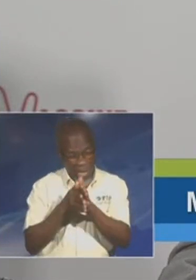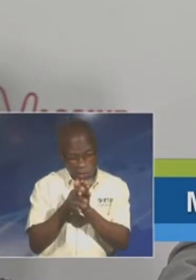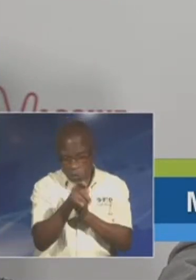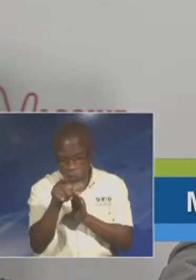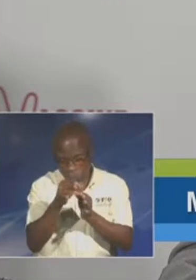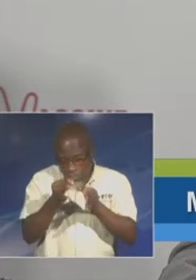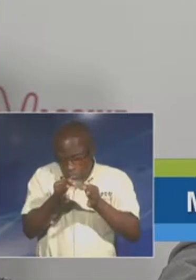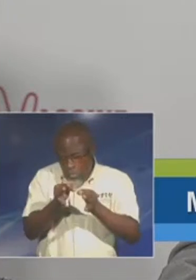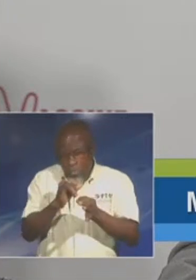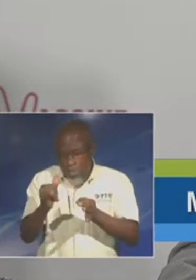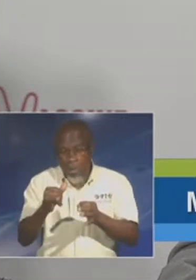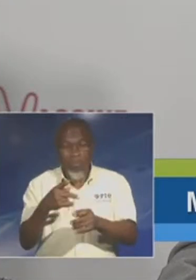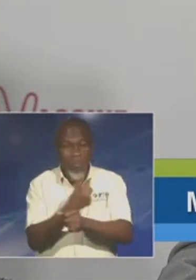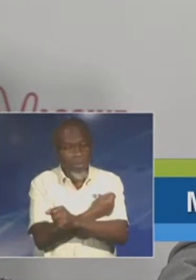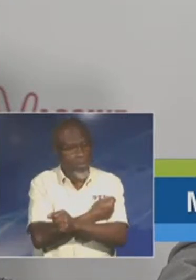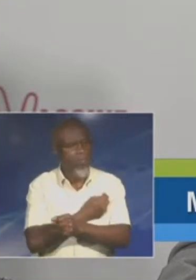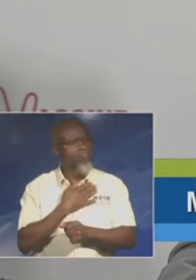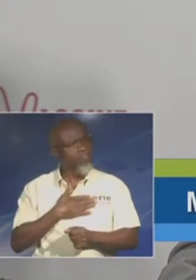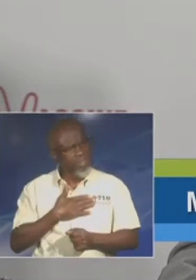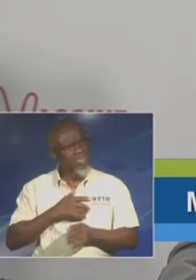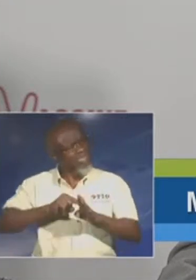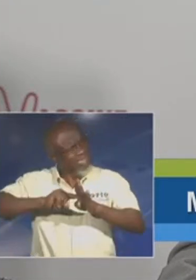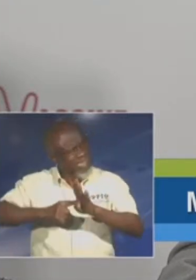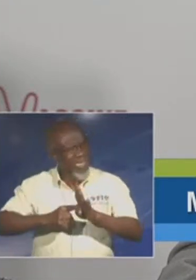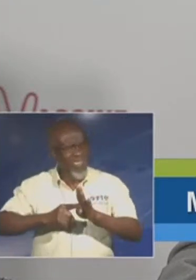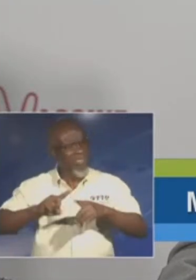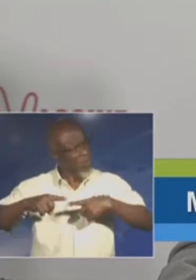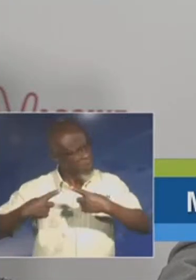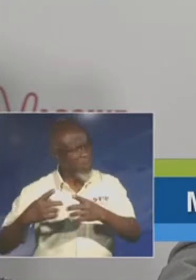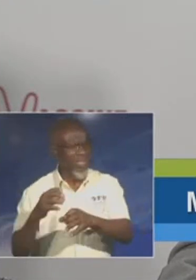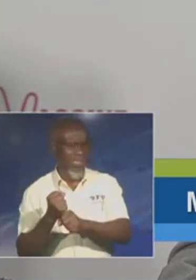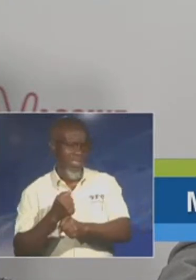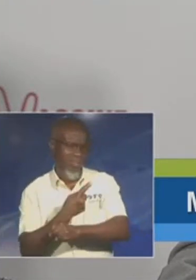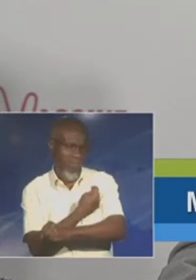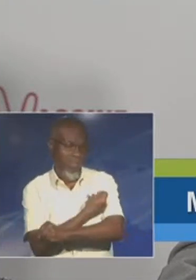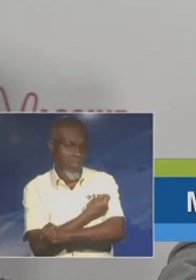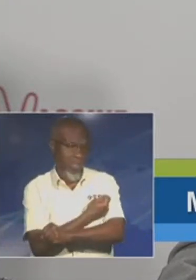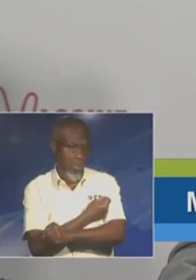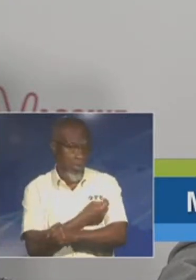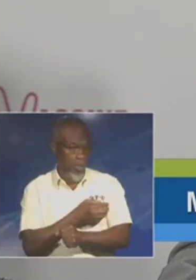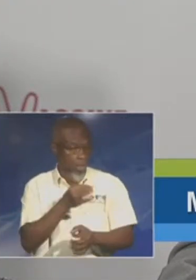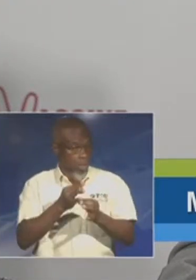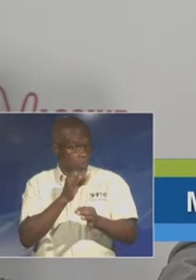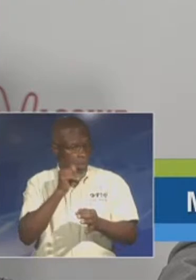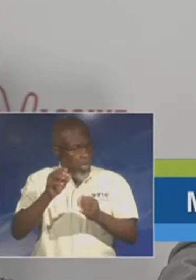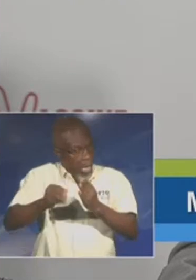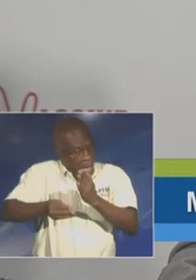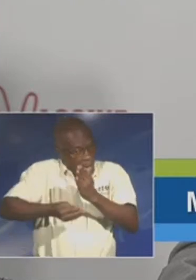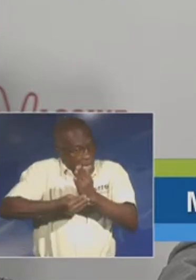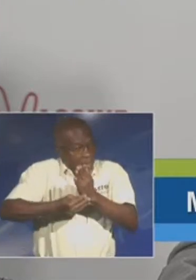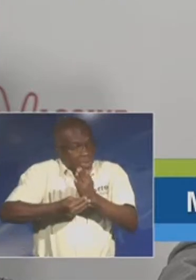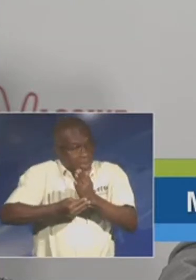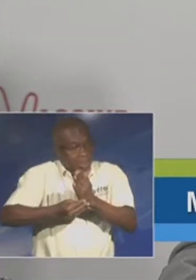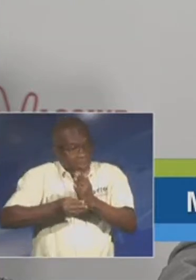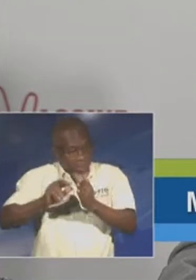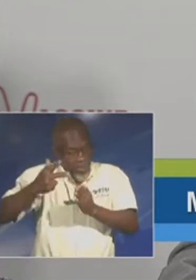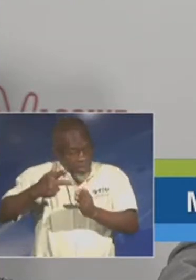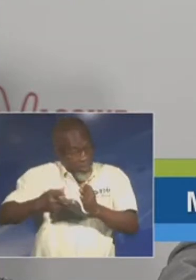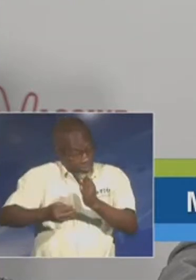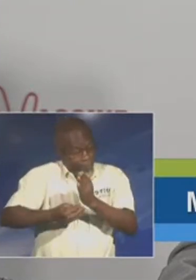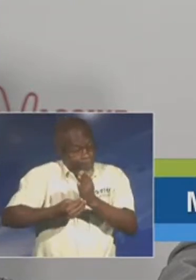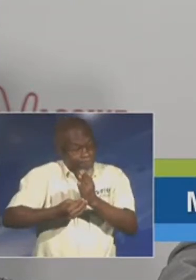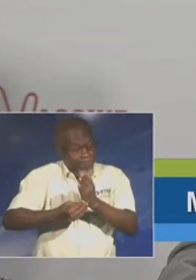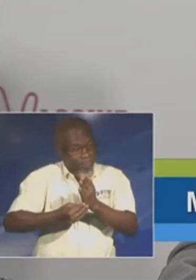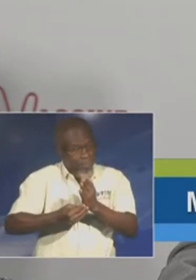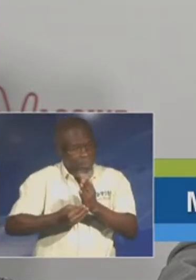vaccination process. And if you are not boosted, to get boosted, because your level of immunity is going to start